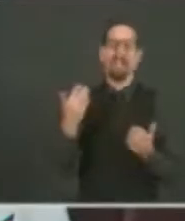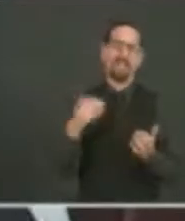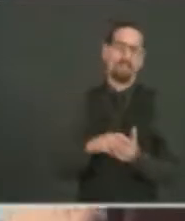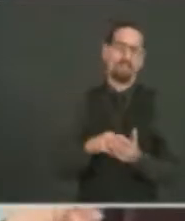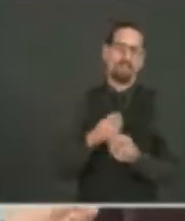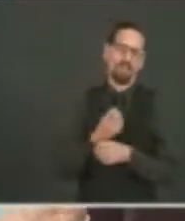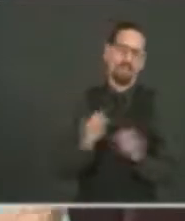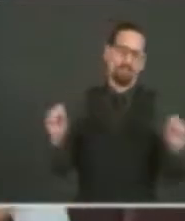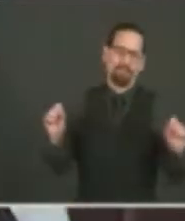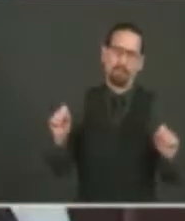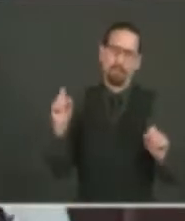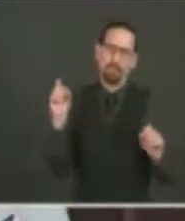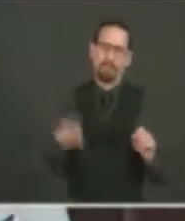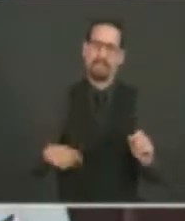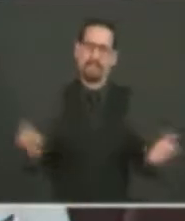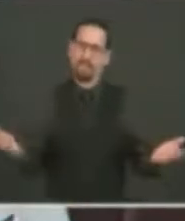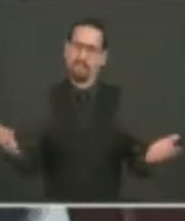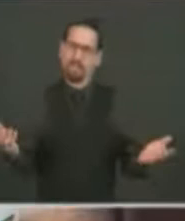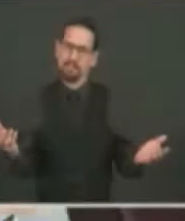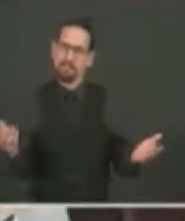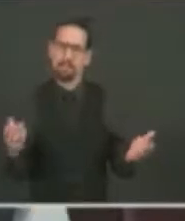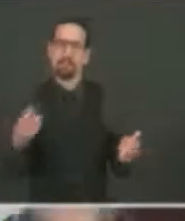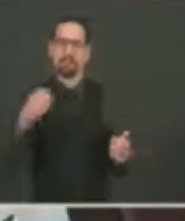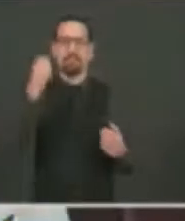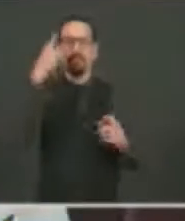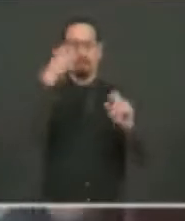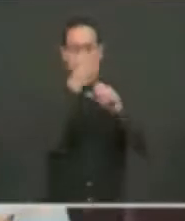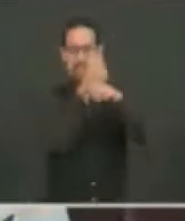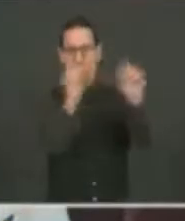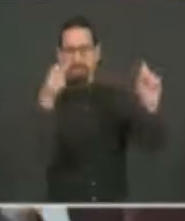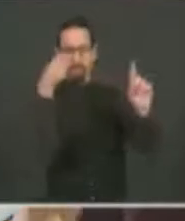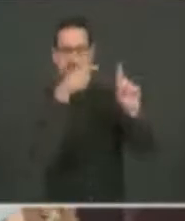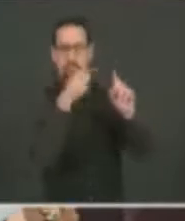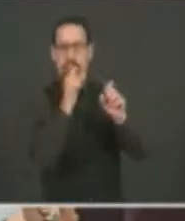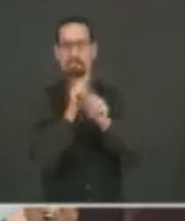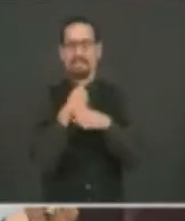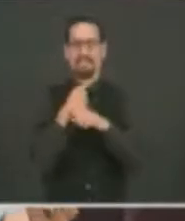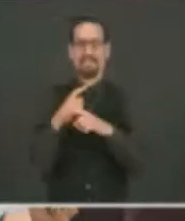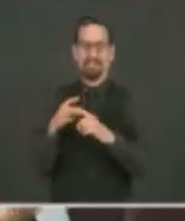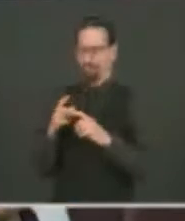are different ways to guarantee the flow of air.